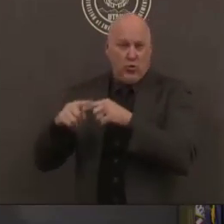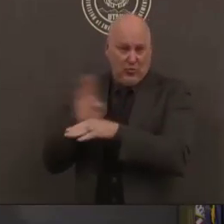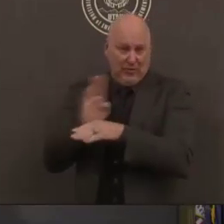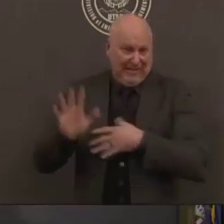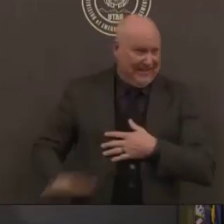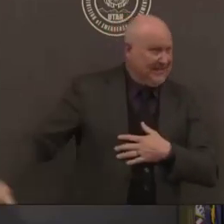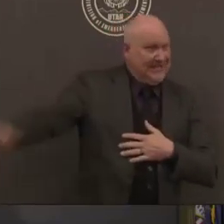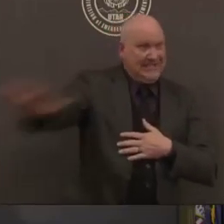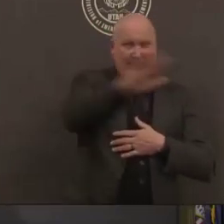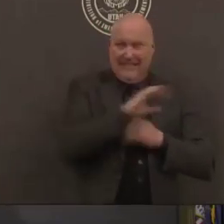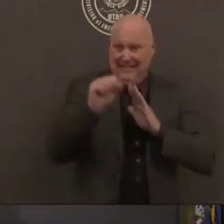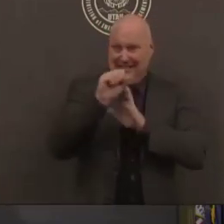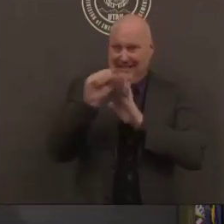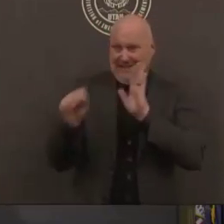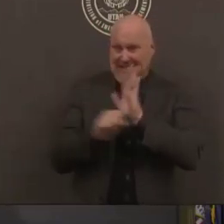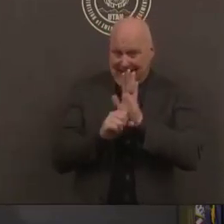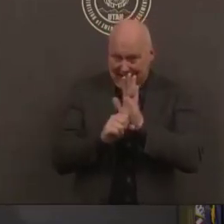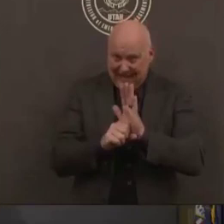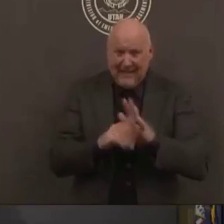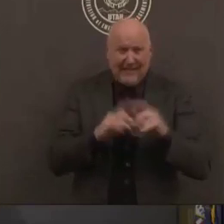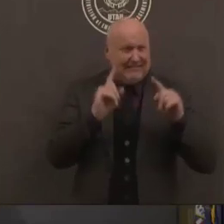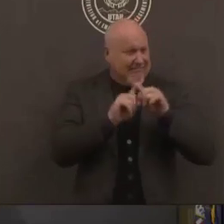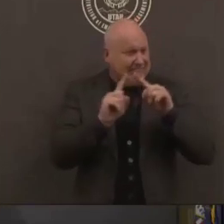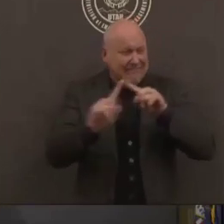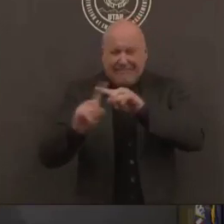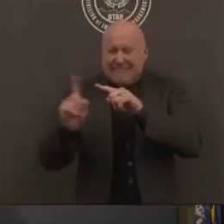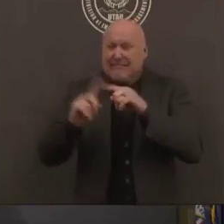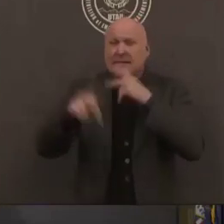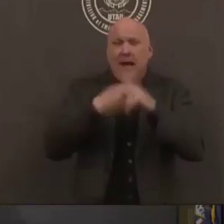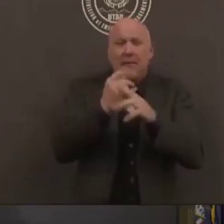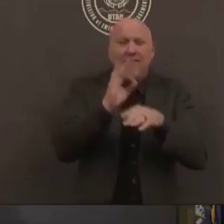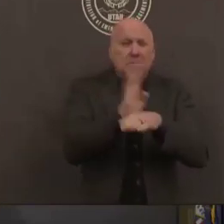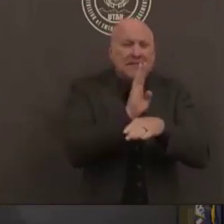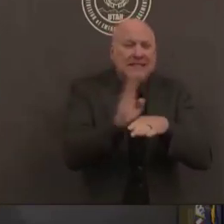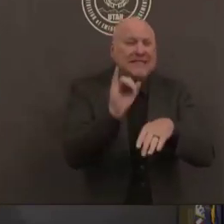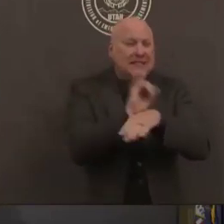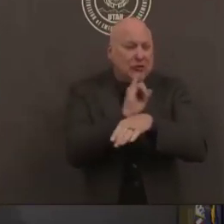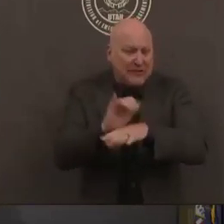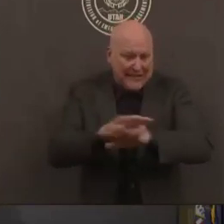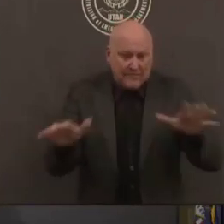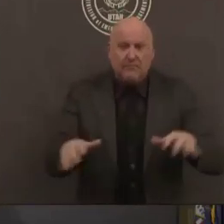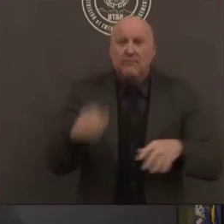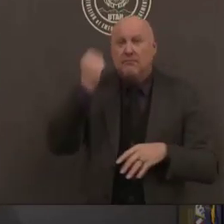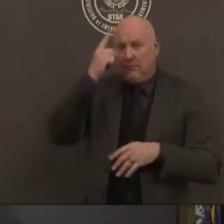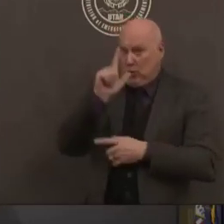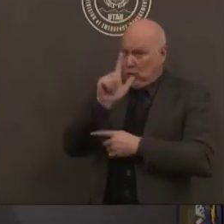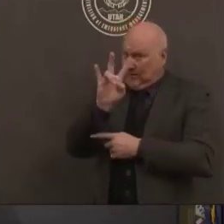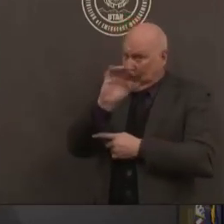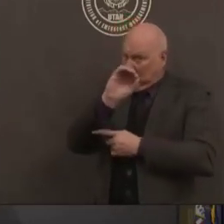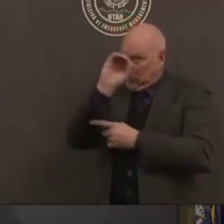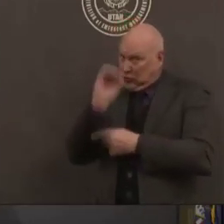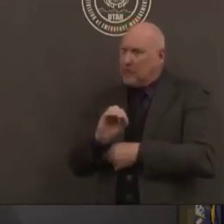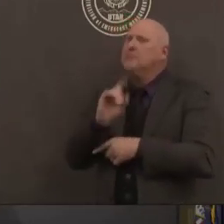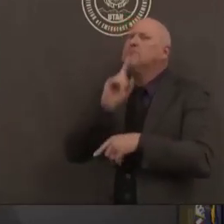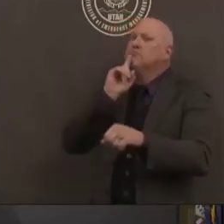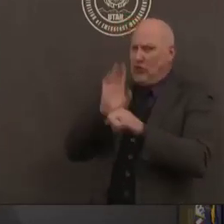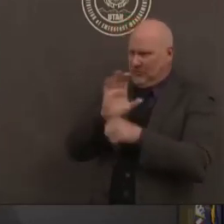wide variety of industries. Over 27% of the funding went to businesses in rural